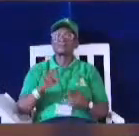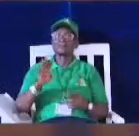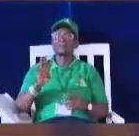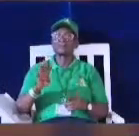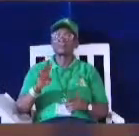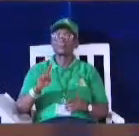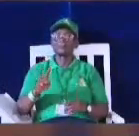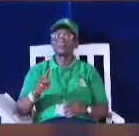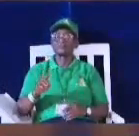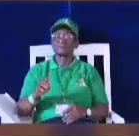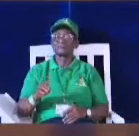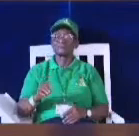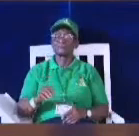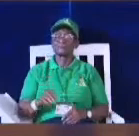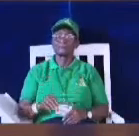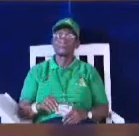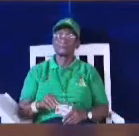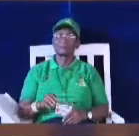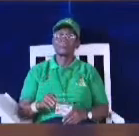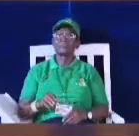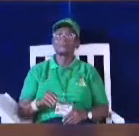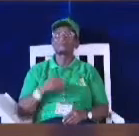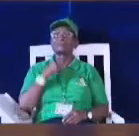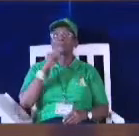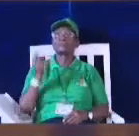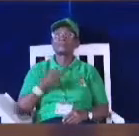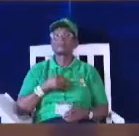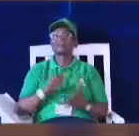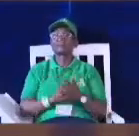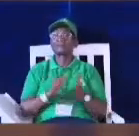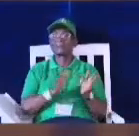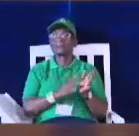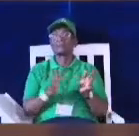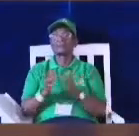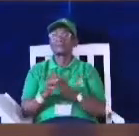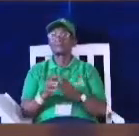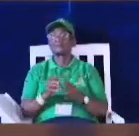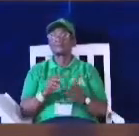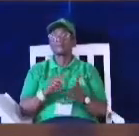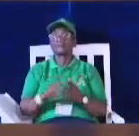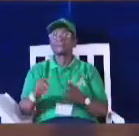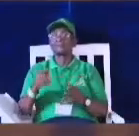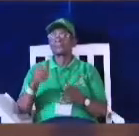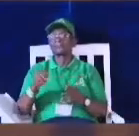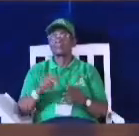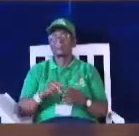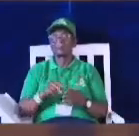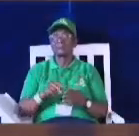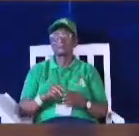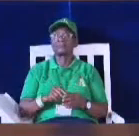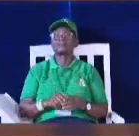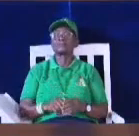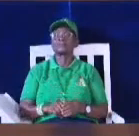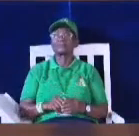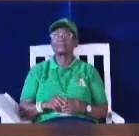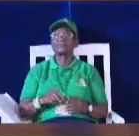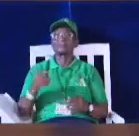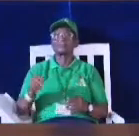Bible tells us that Jesus cured an incurable fellow. He was a leper.